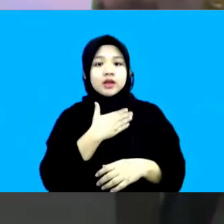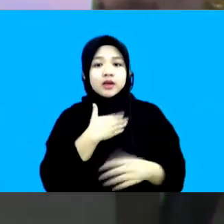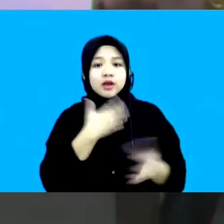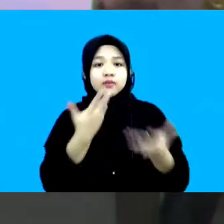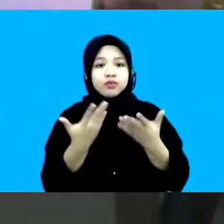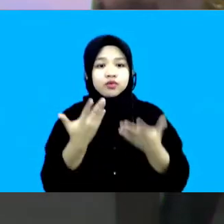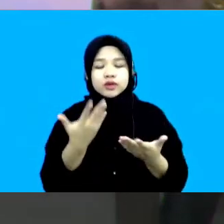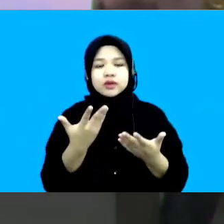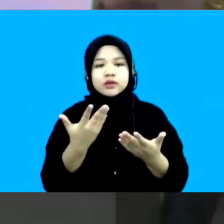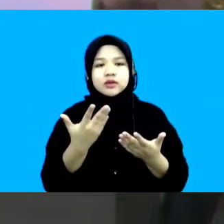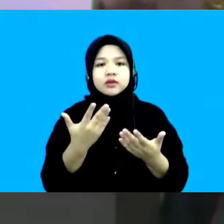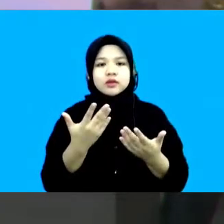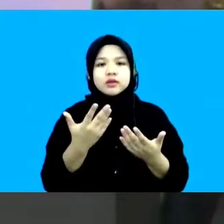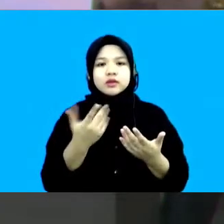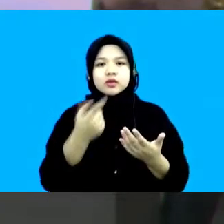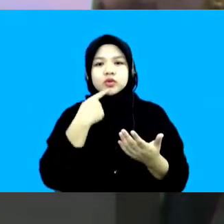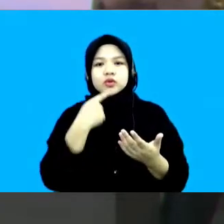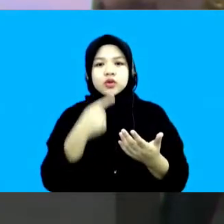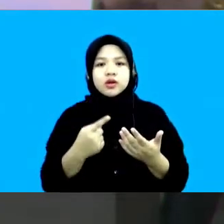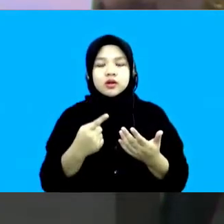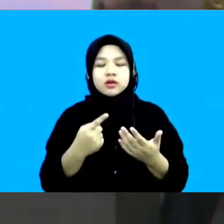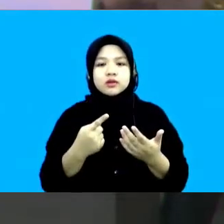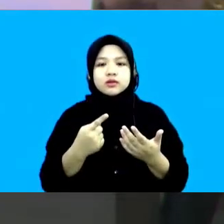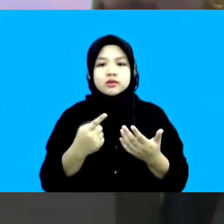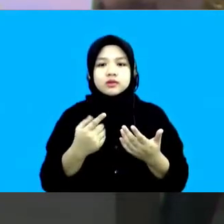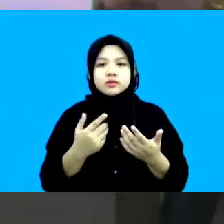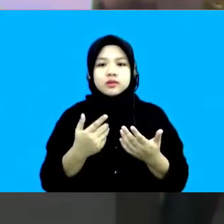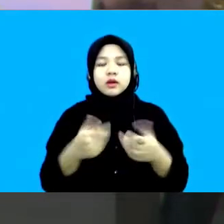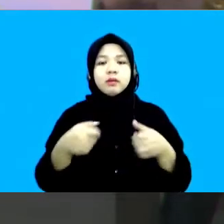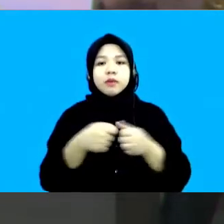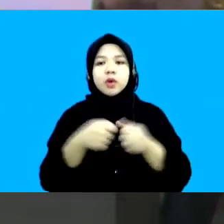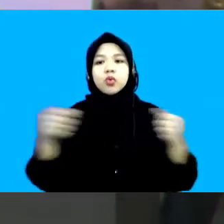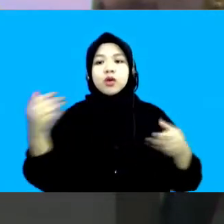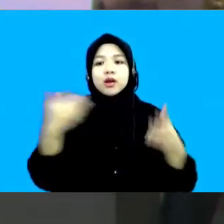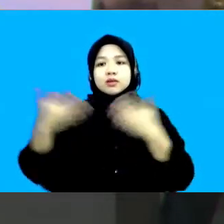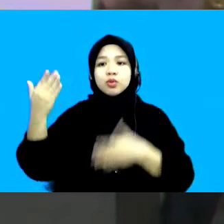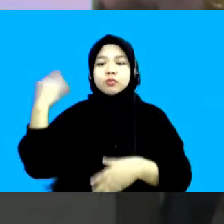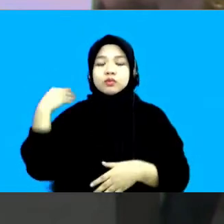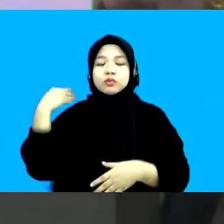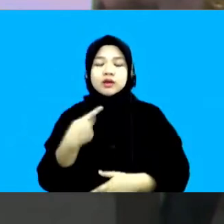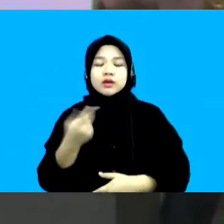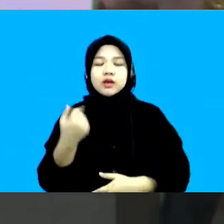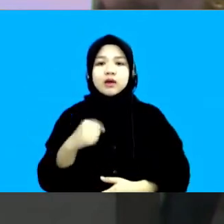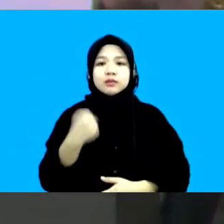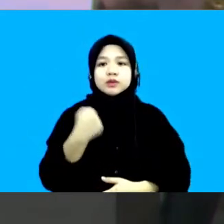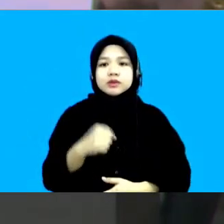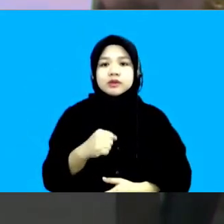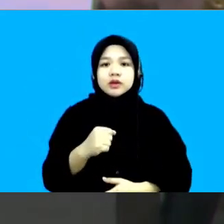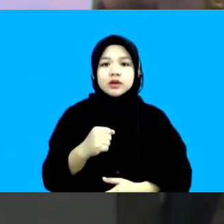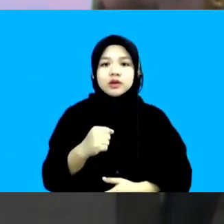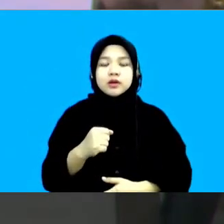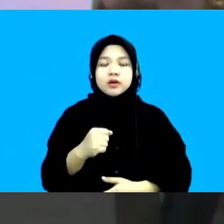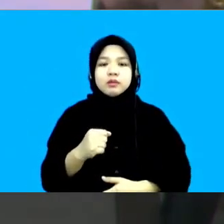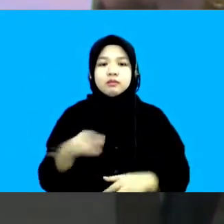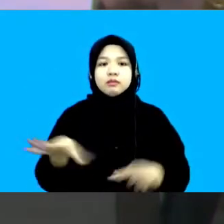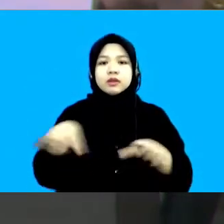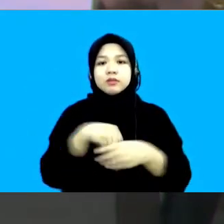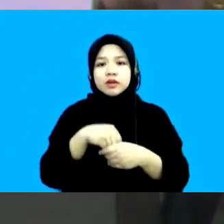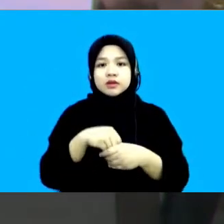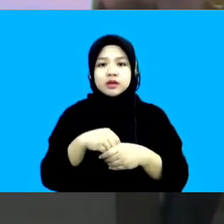of the community that could survive during the pandemic was the one who have an access for the